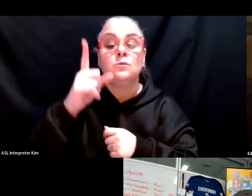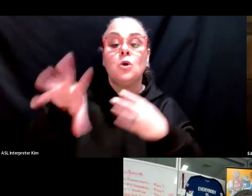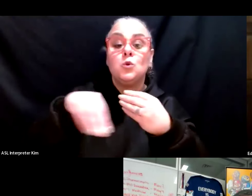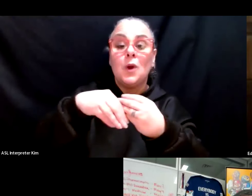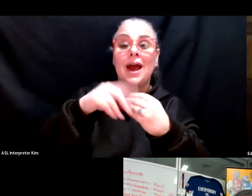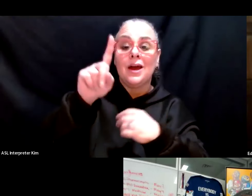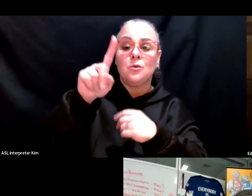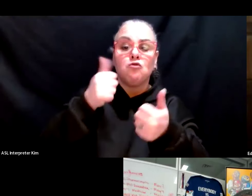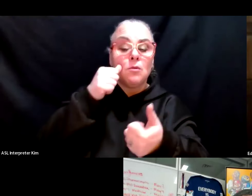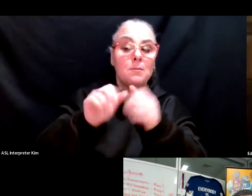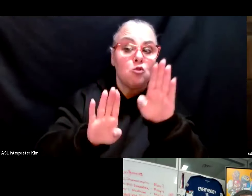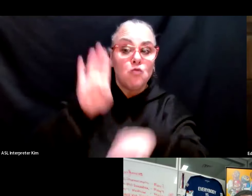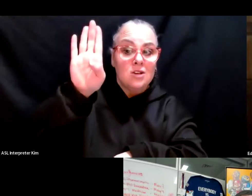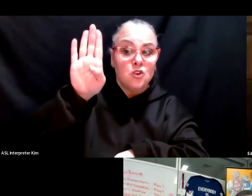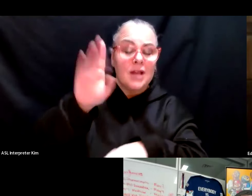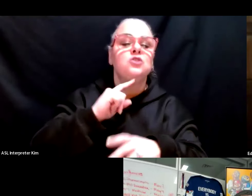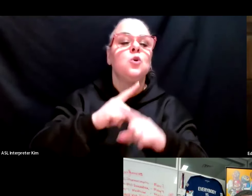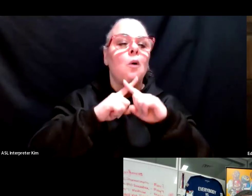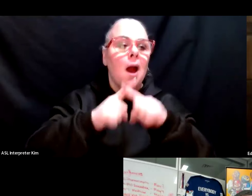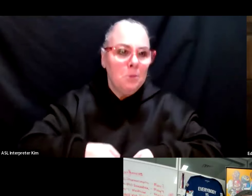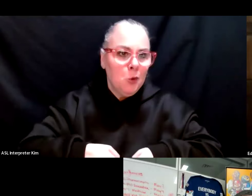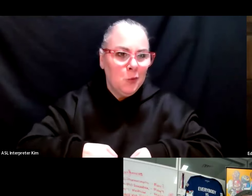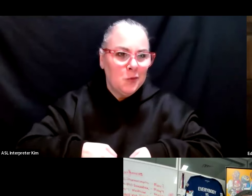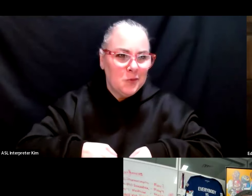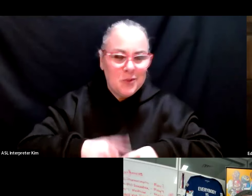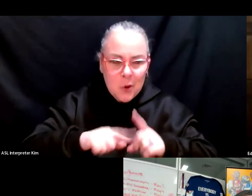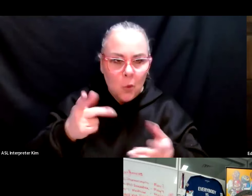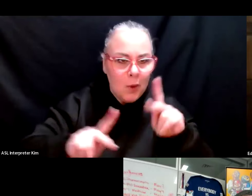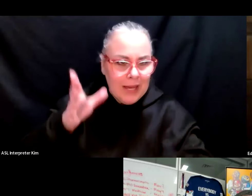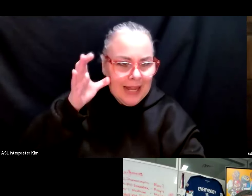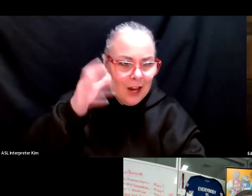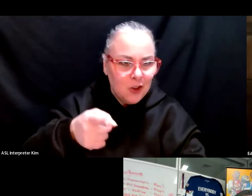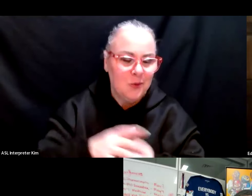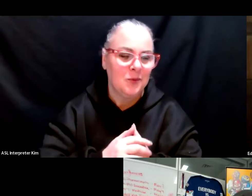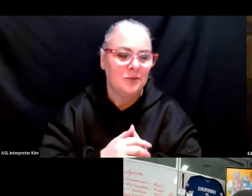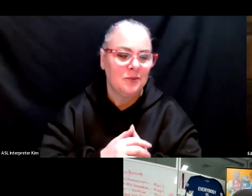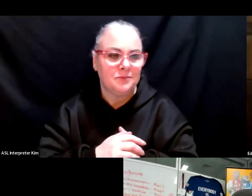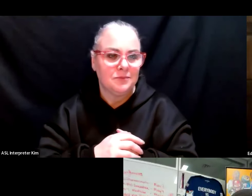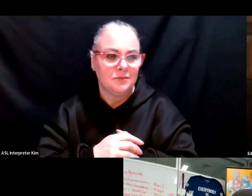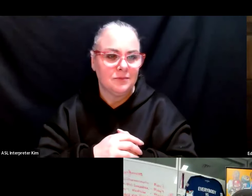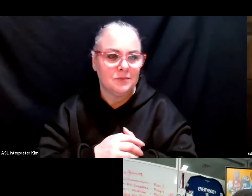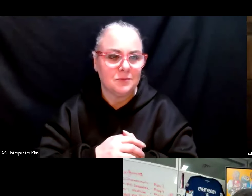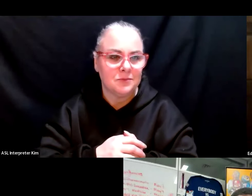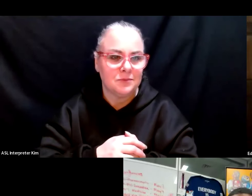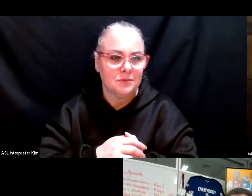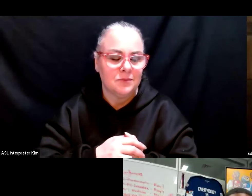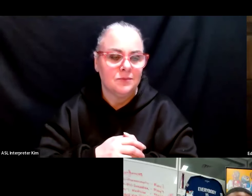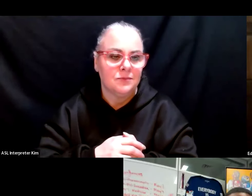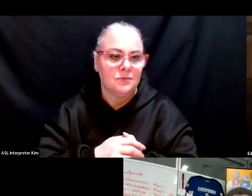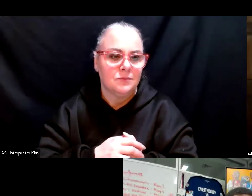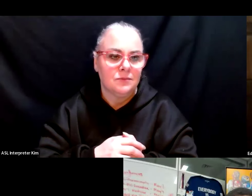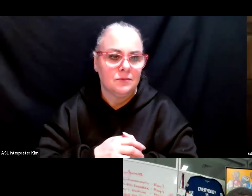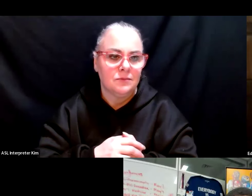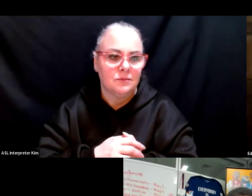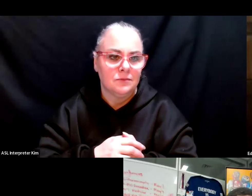with our team to raise your hand so that I could unmute you for the sake of this meeting. Thank you. Yeah. So